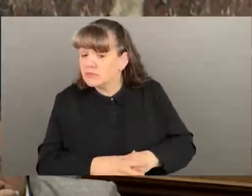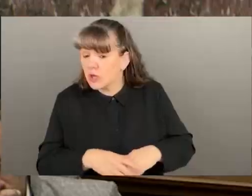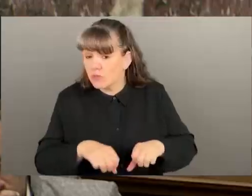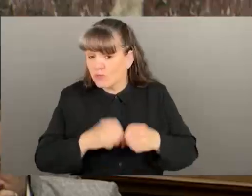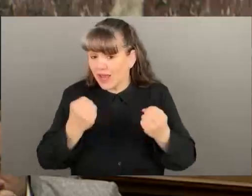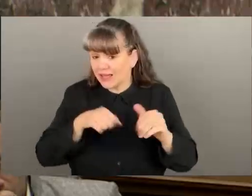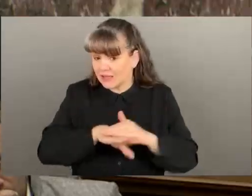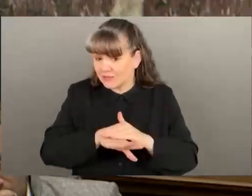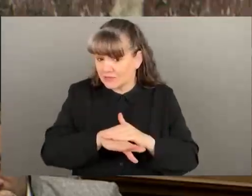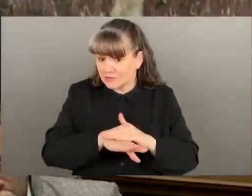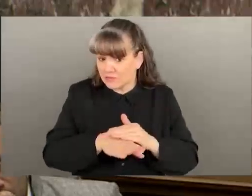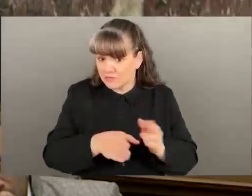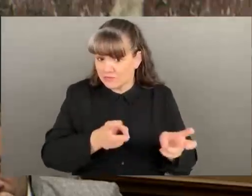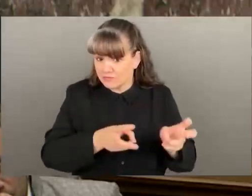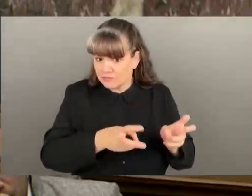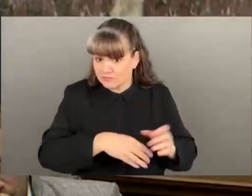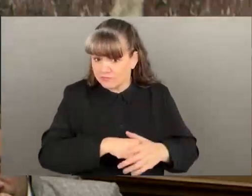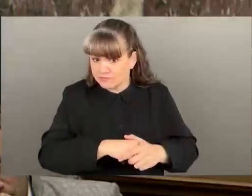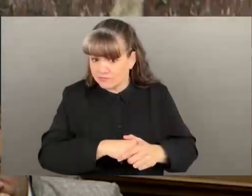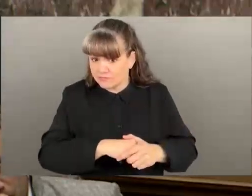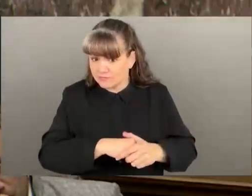Break-ins in Kamloops are down